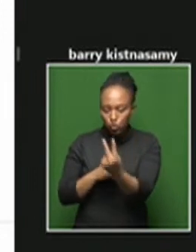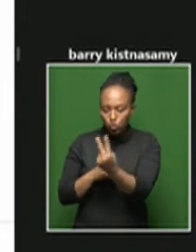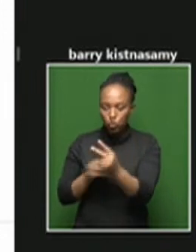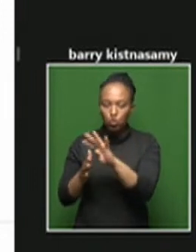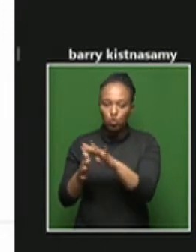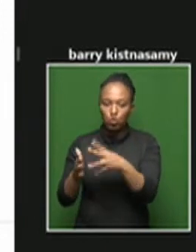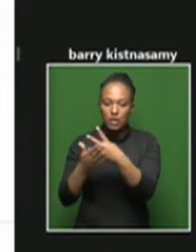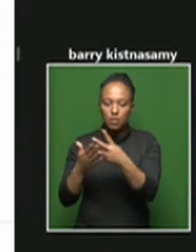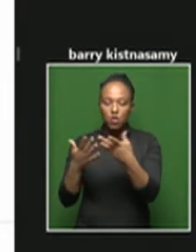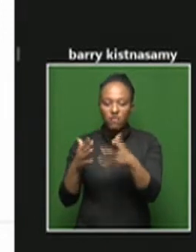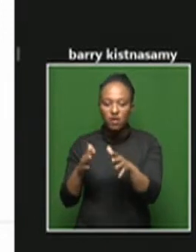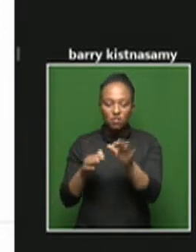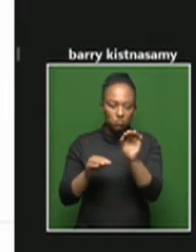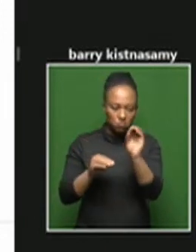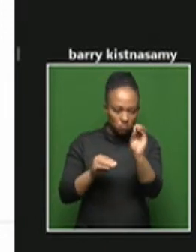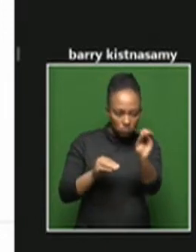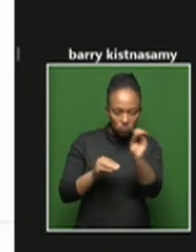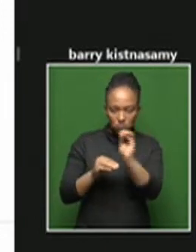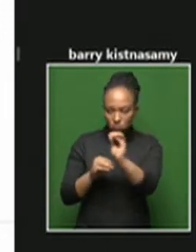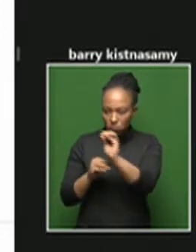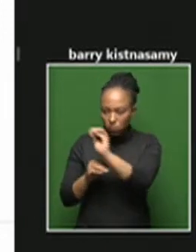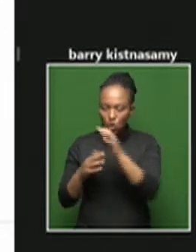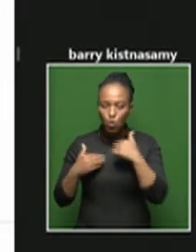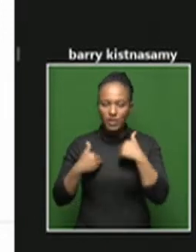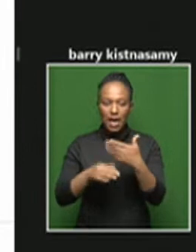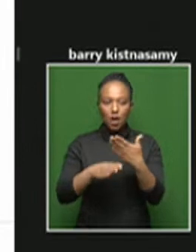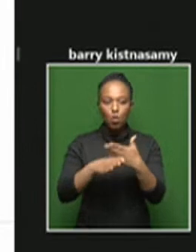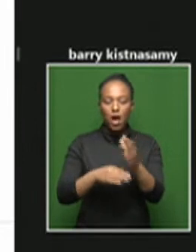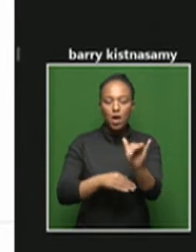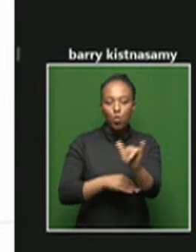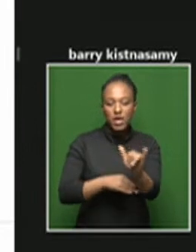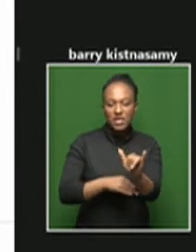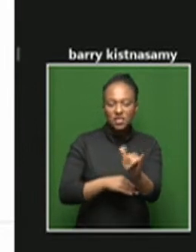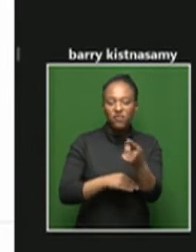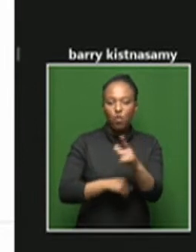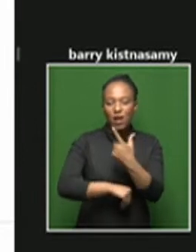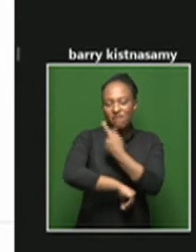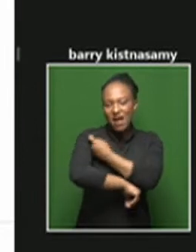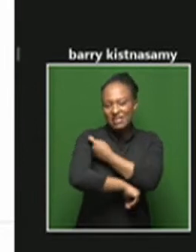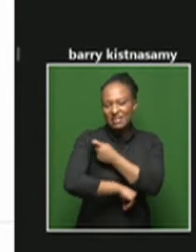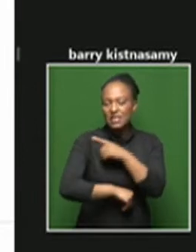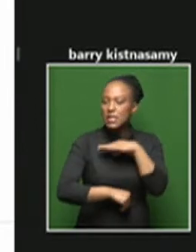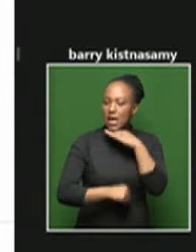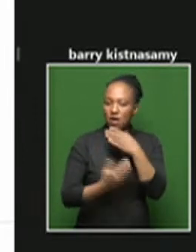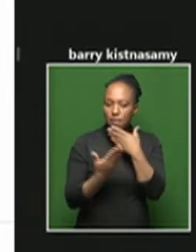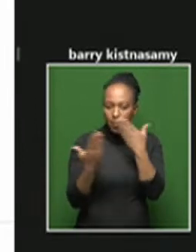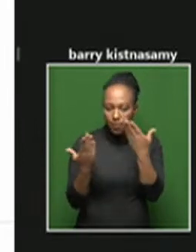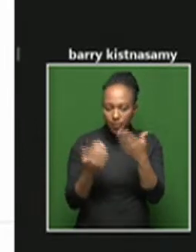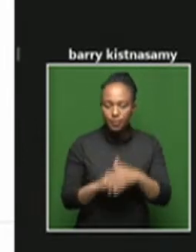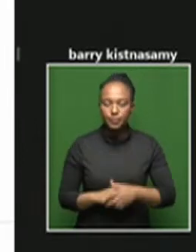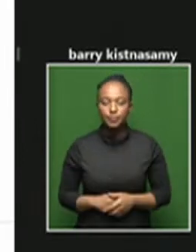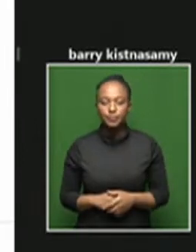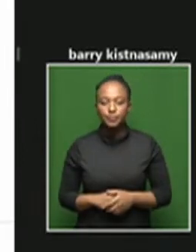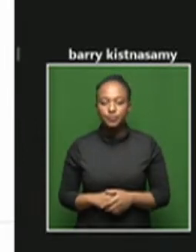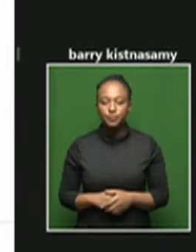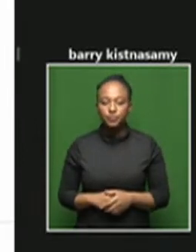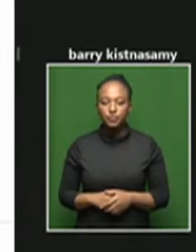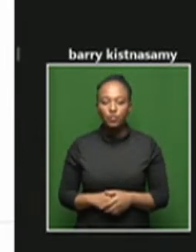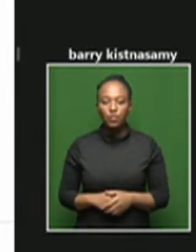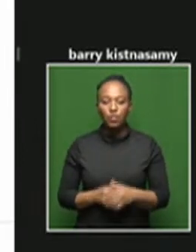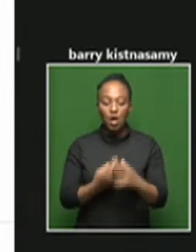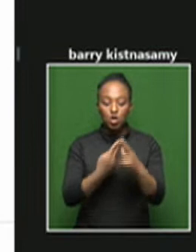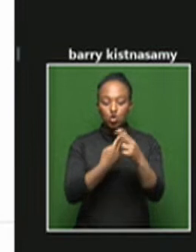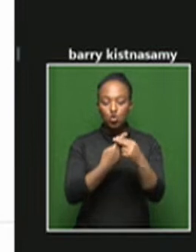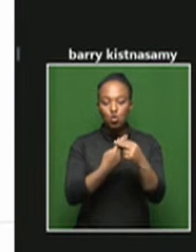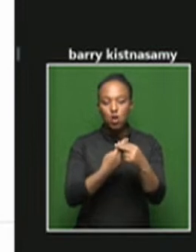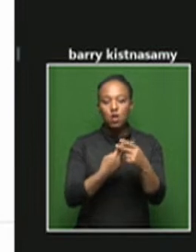some segmentation of which sectors to start first in a vaccine constrained environment. Similarly, colleagues in the trade union movement did some